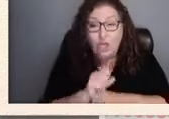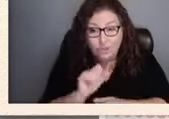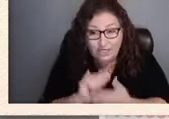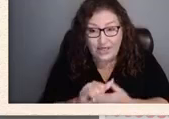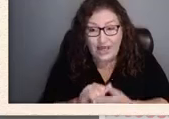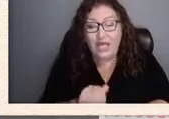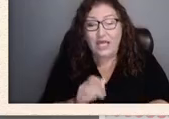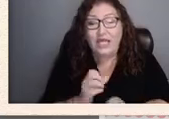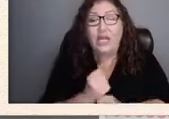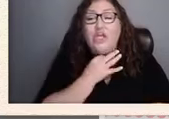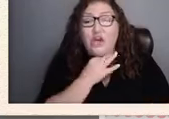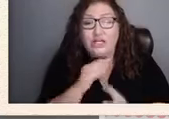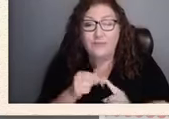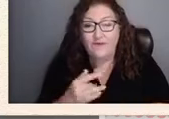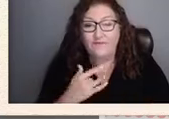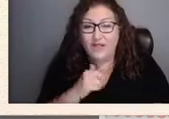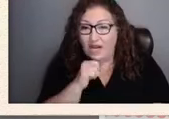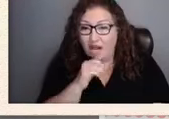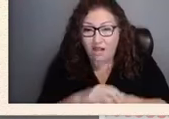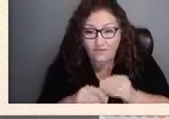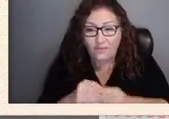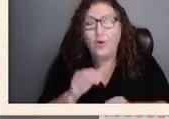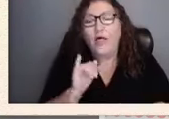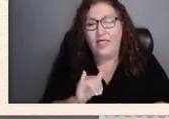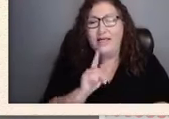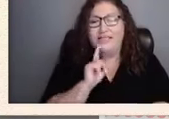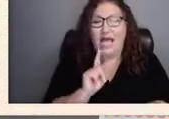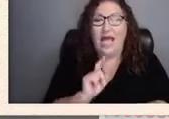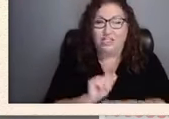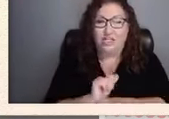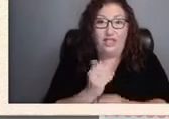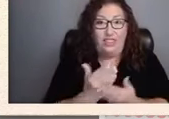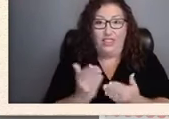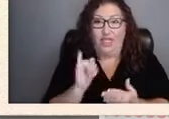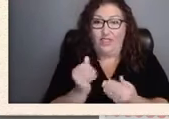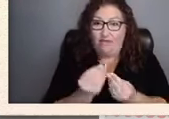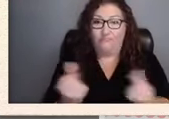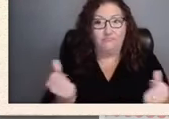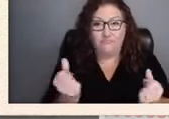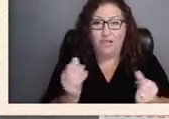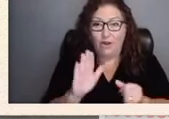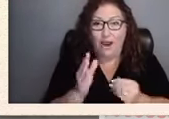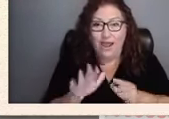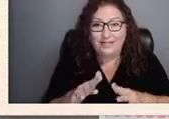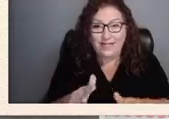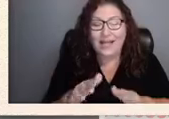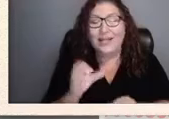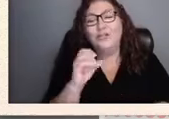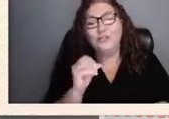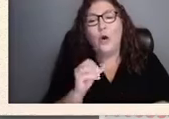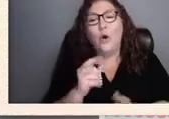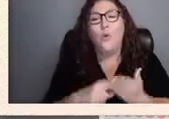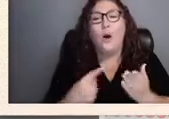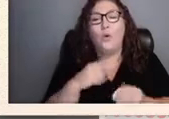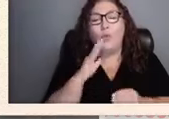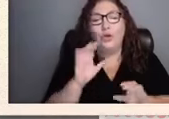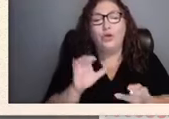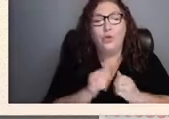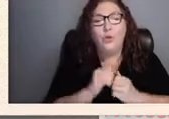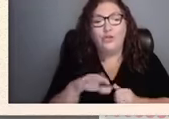uncomfortable is actually the thing that is curative of anxiety. And so what we'll do with children and families is really work